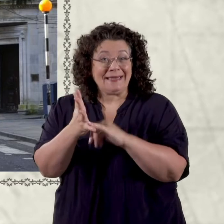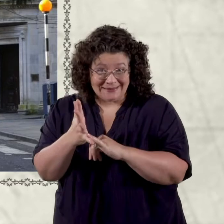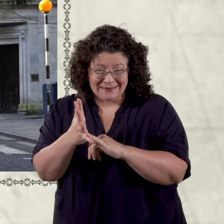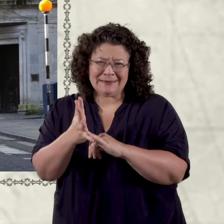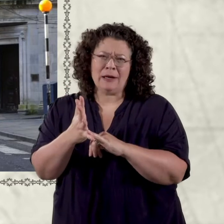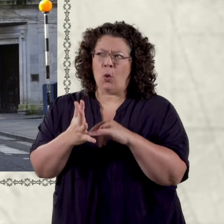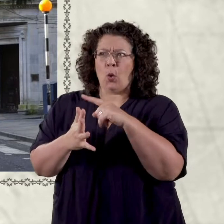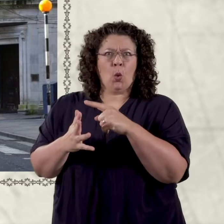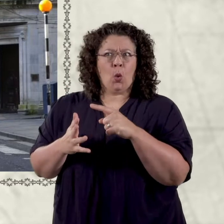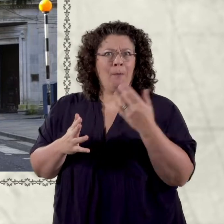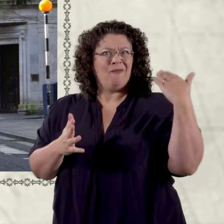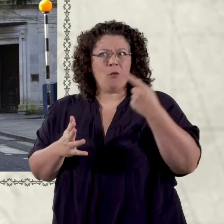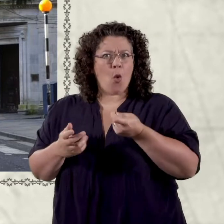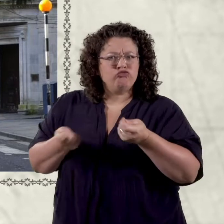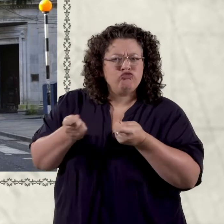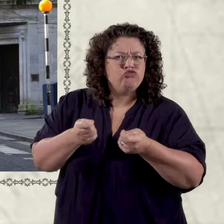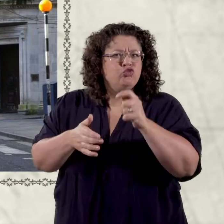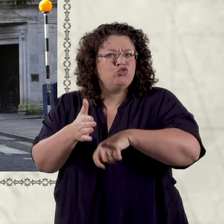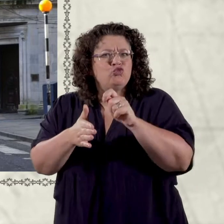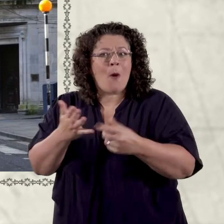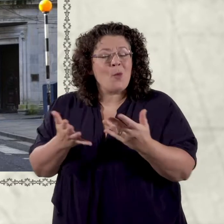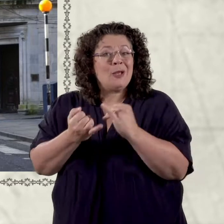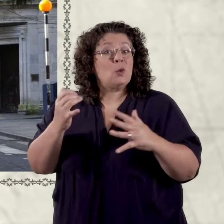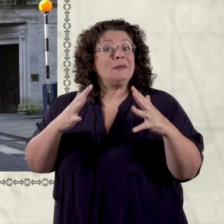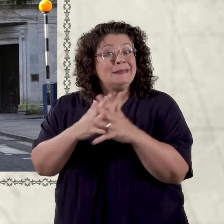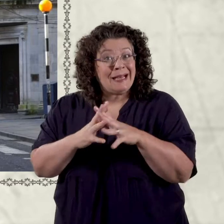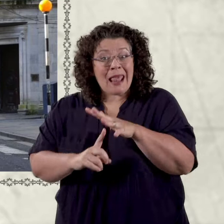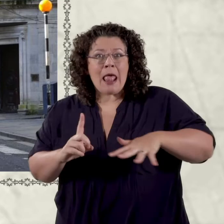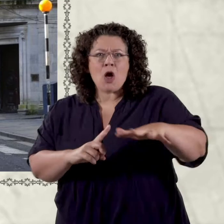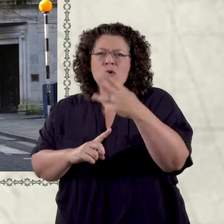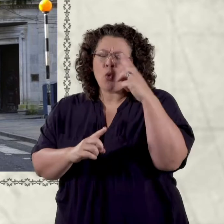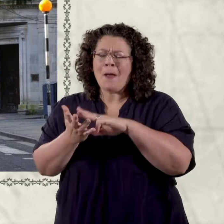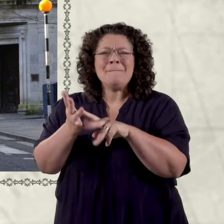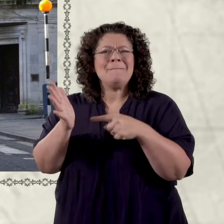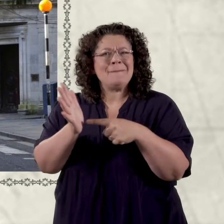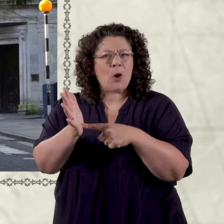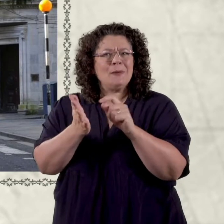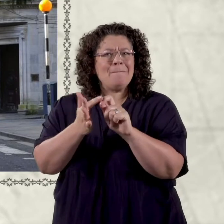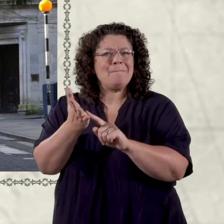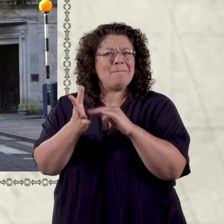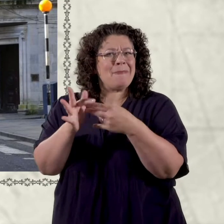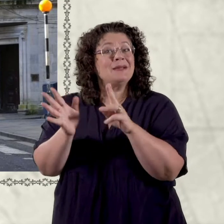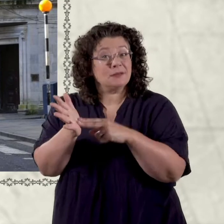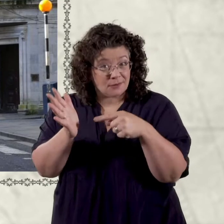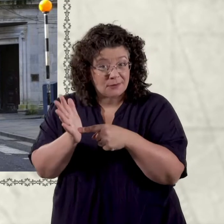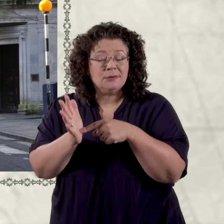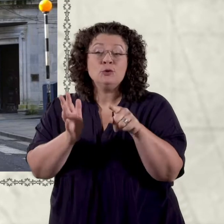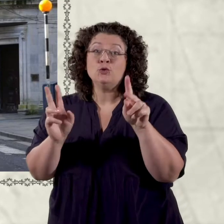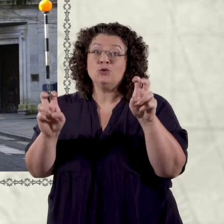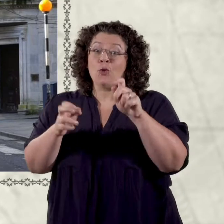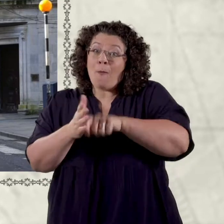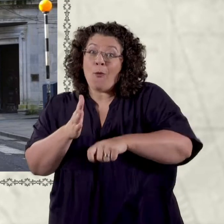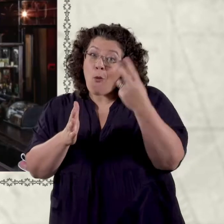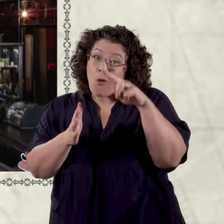run a shop in Swansea in an area called Mount Pleasant, and the shop was called Rhondda